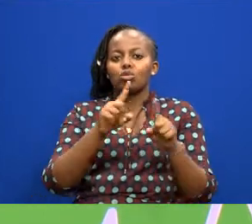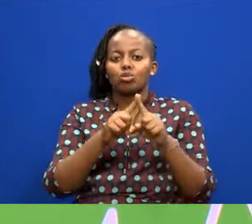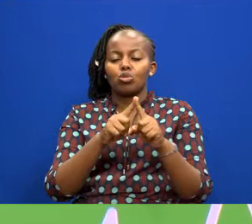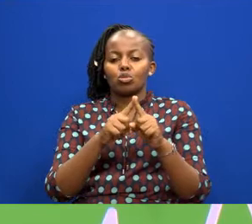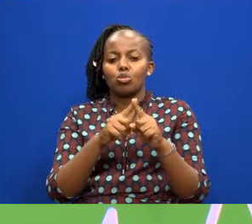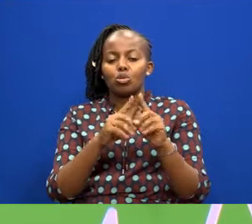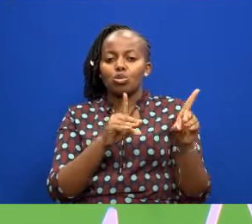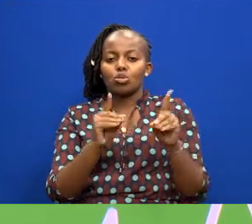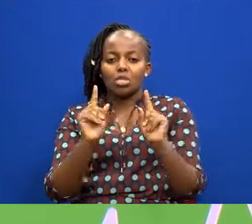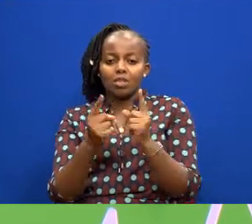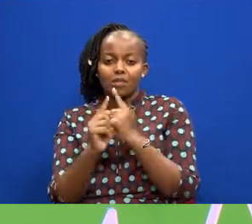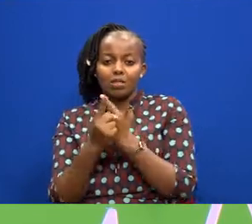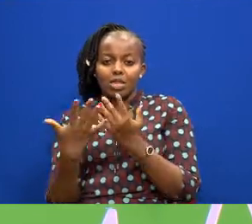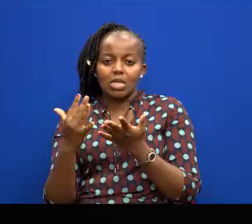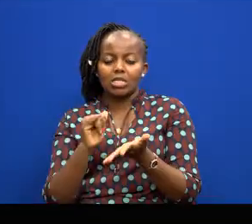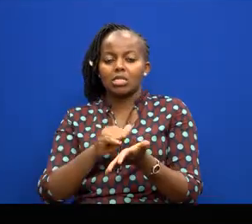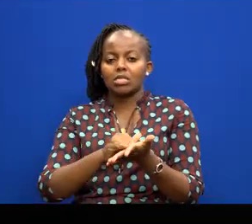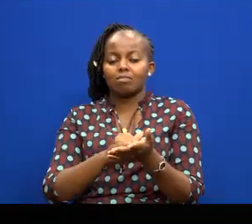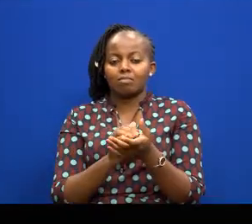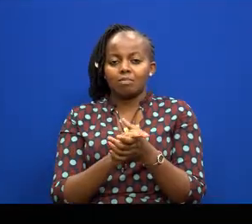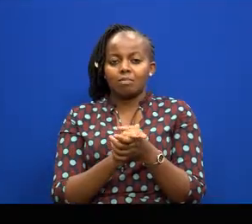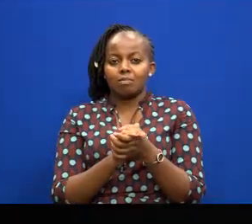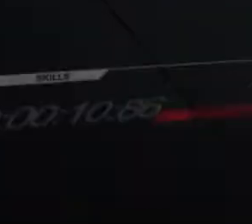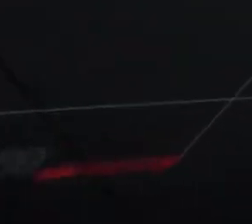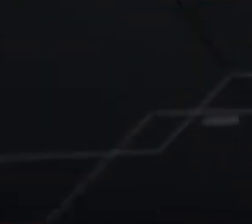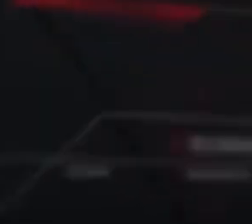carry tasks and problem solving.